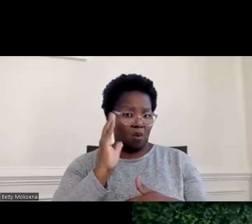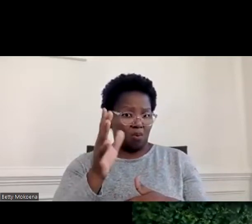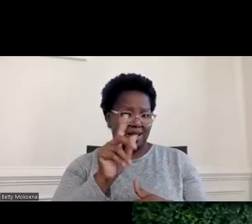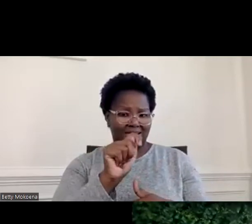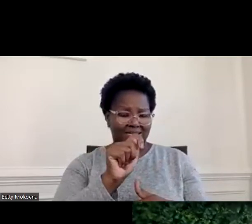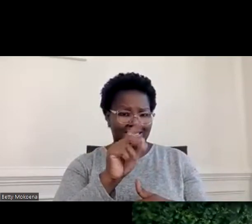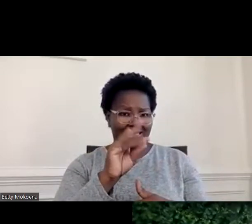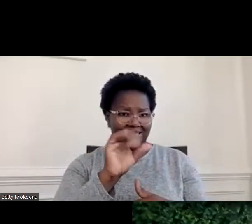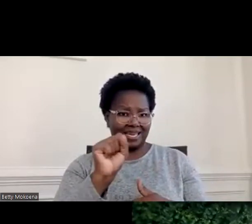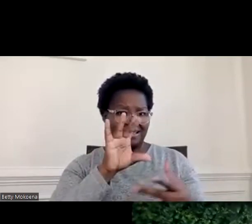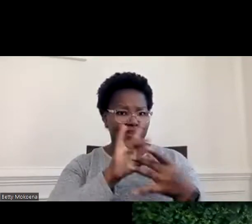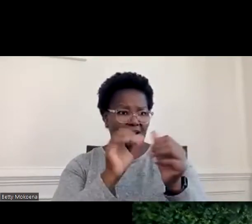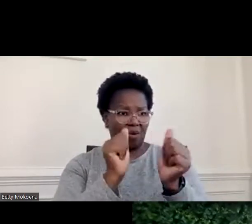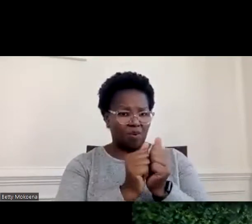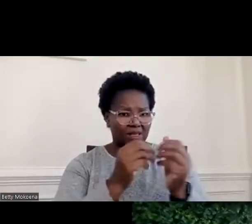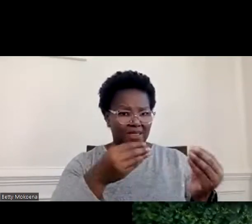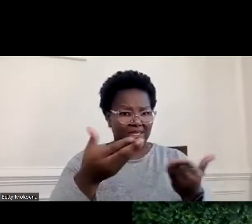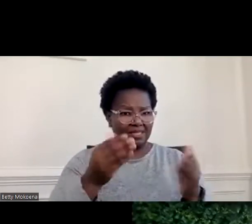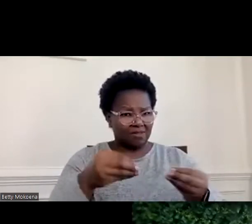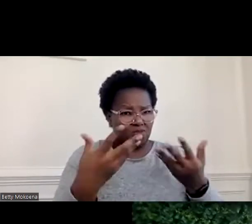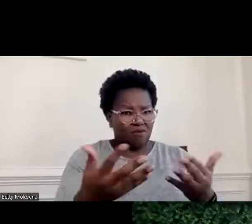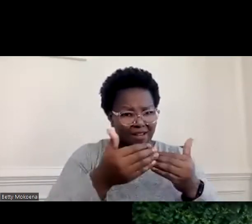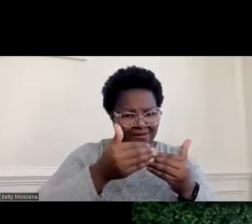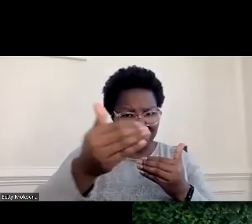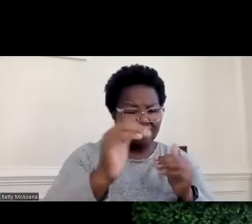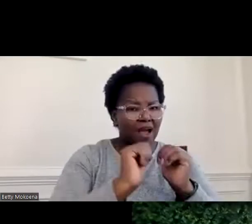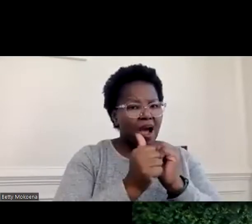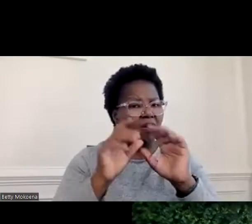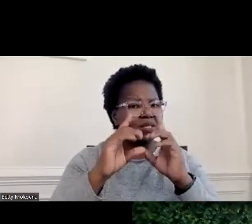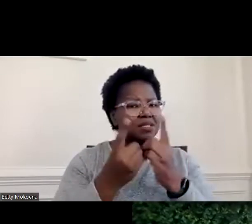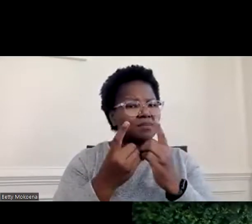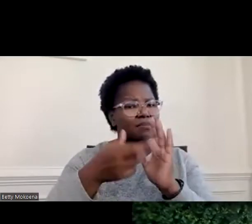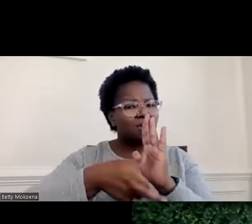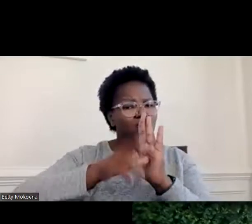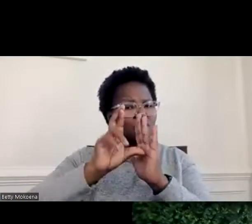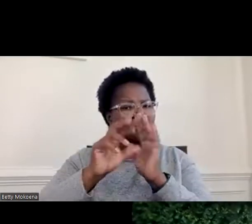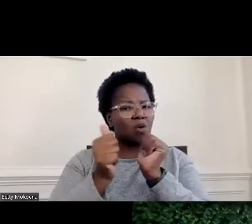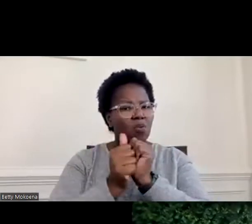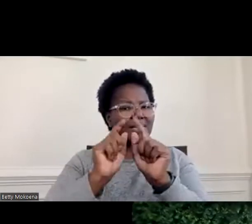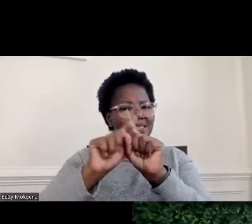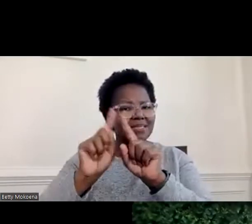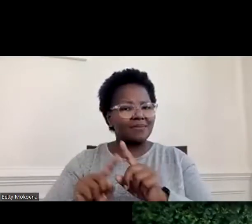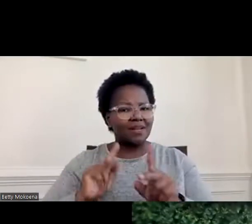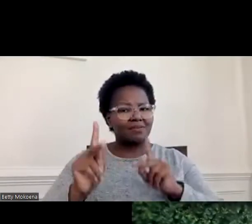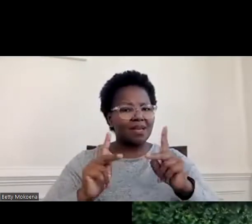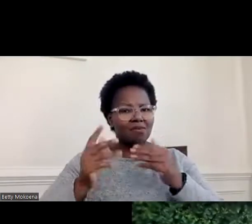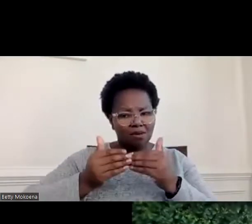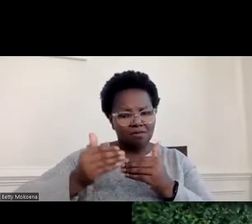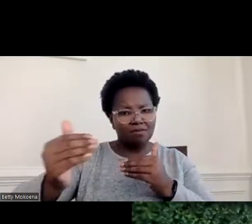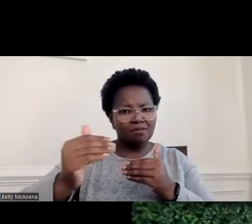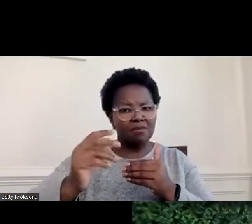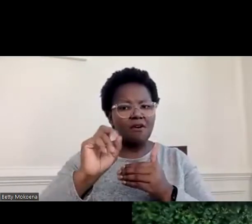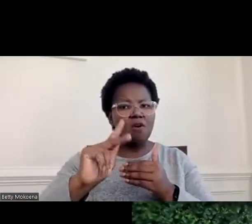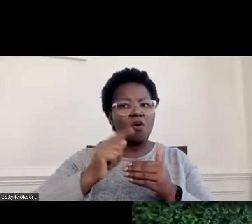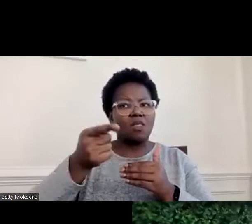related to the rates moving forward? How will the department be reviewing with stakeholders how things are going for the next report back